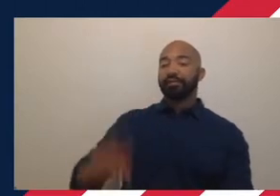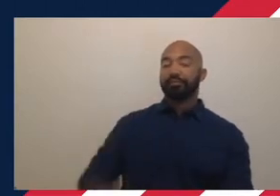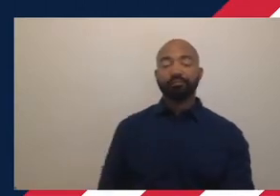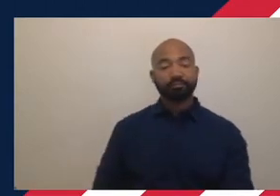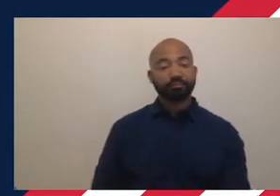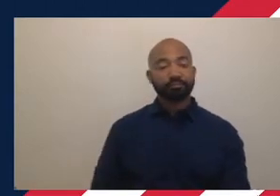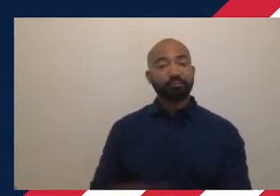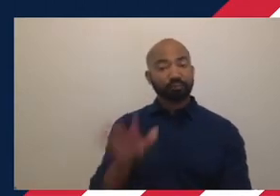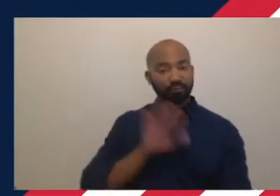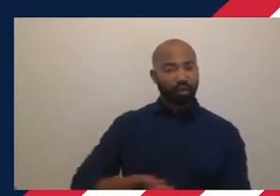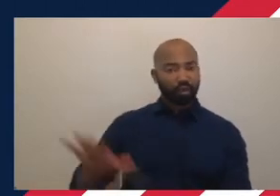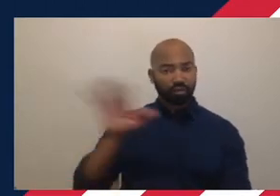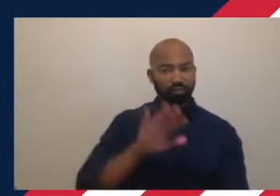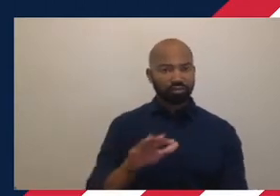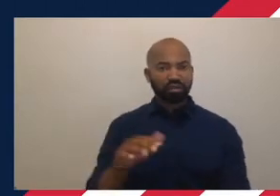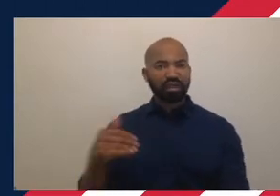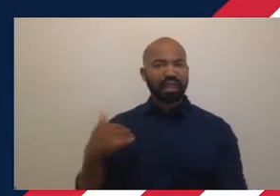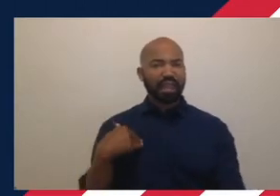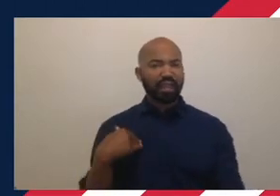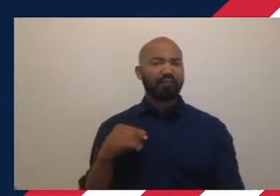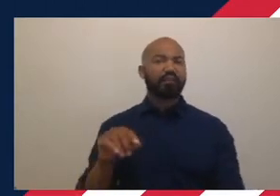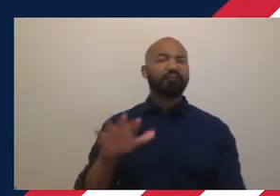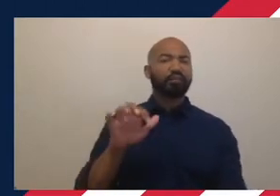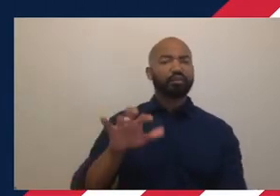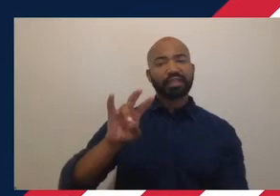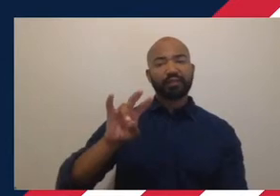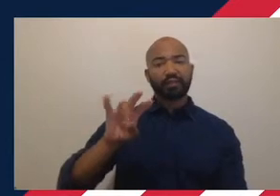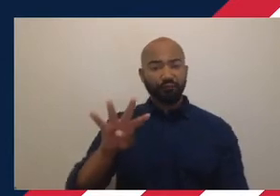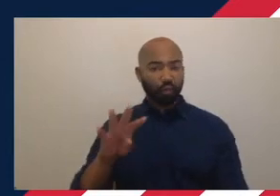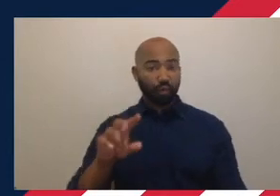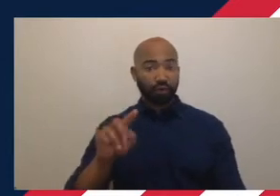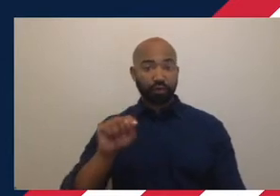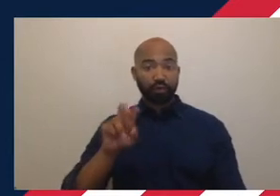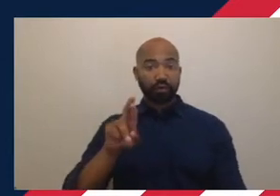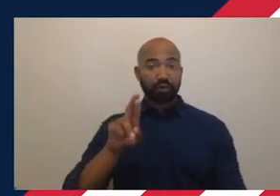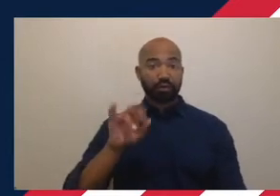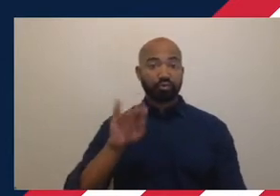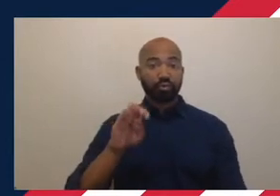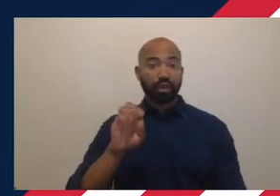at. 574 tribes are almost looked at as